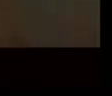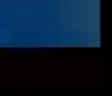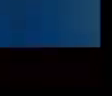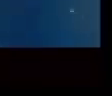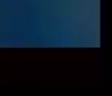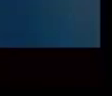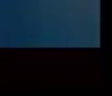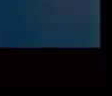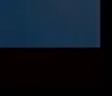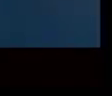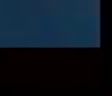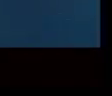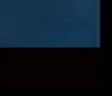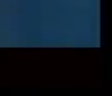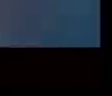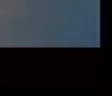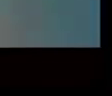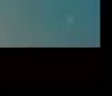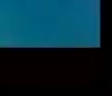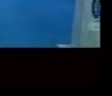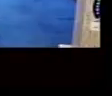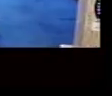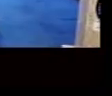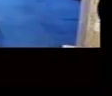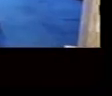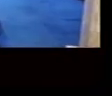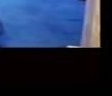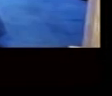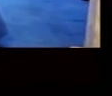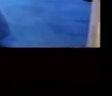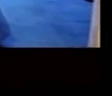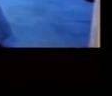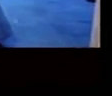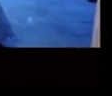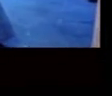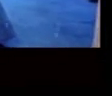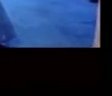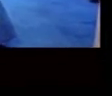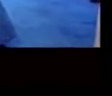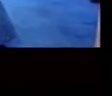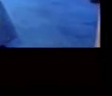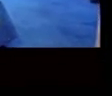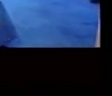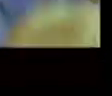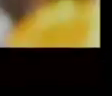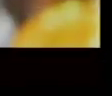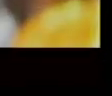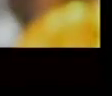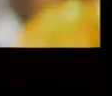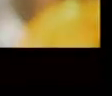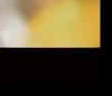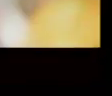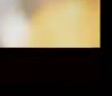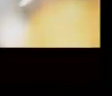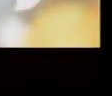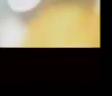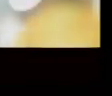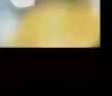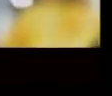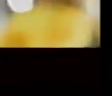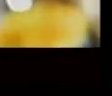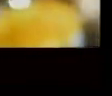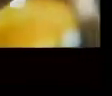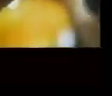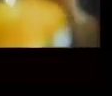virtual. He has one message. Come unto me, all ye that labor and are heavy